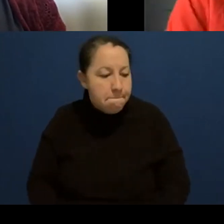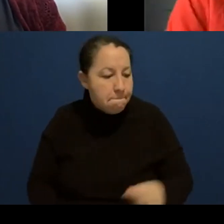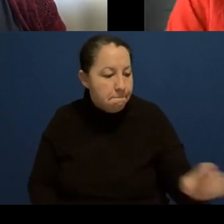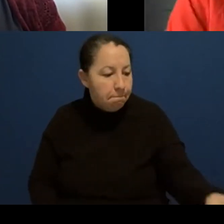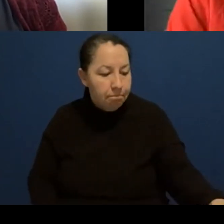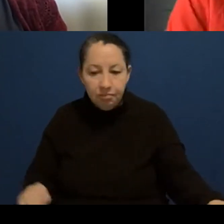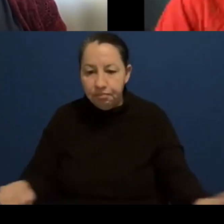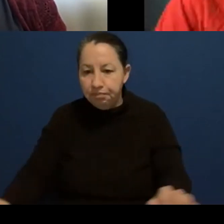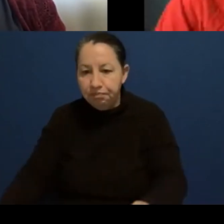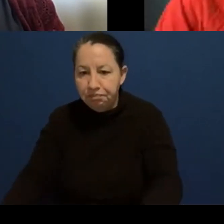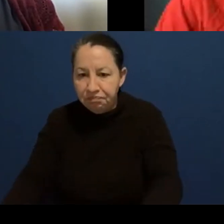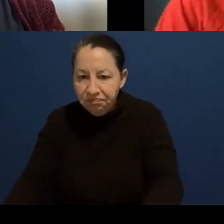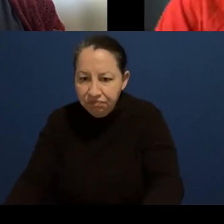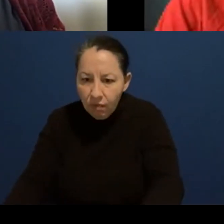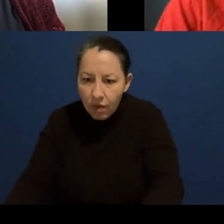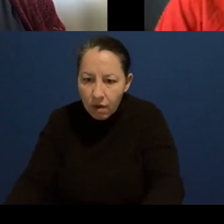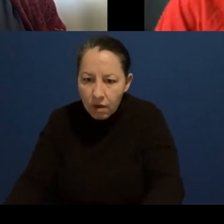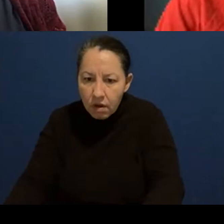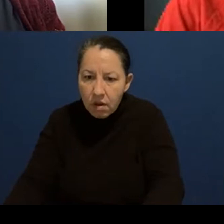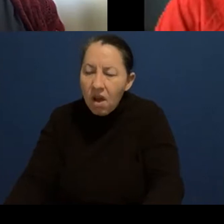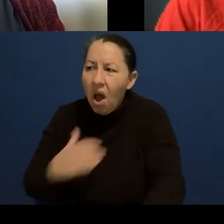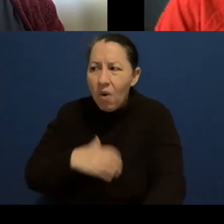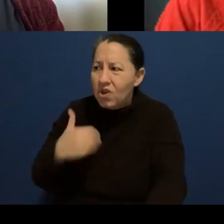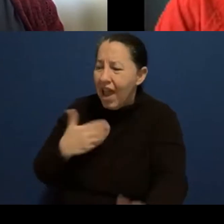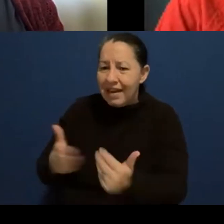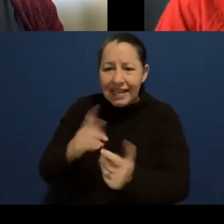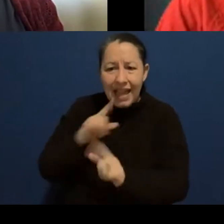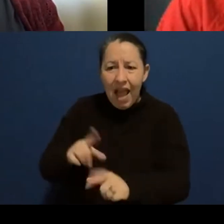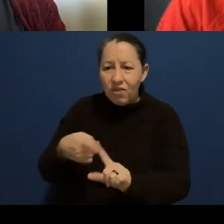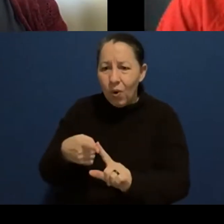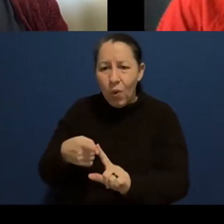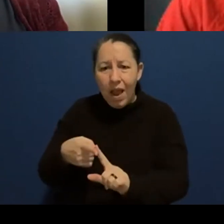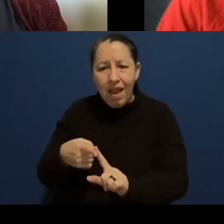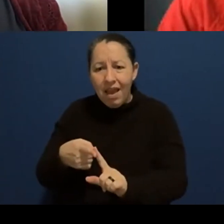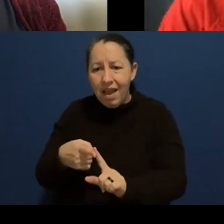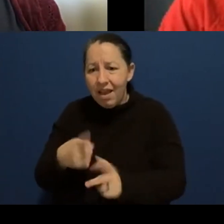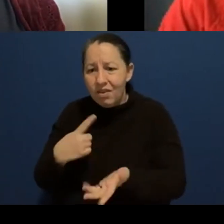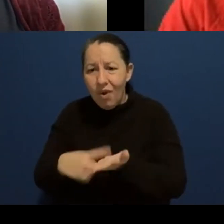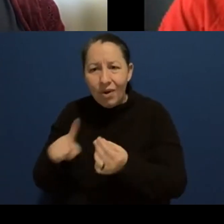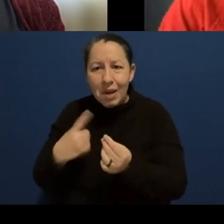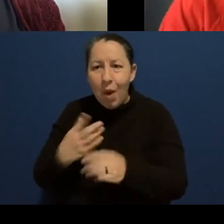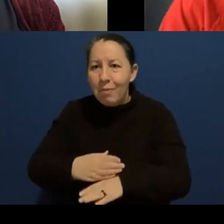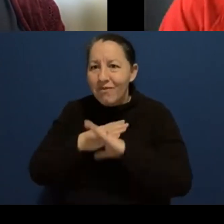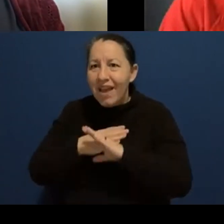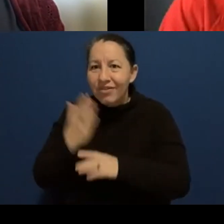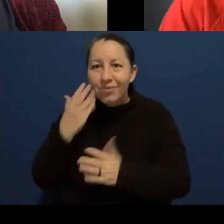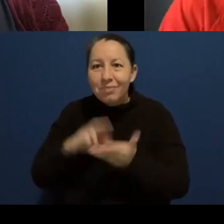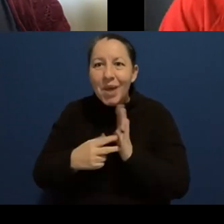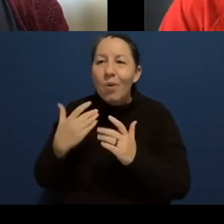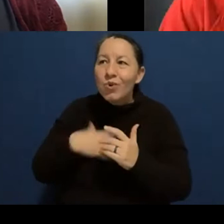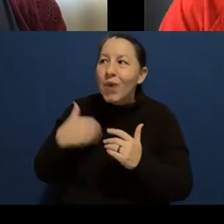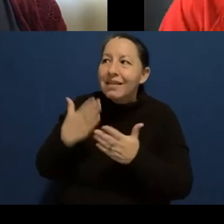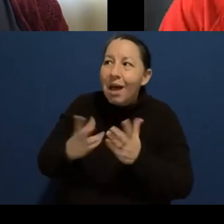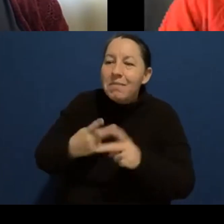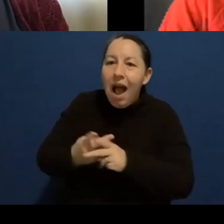Yeah, I wish there was an easy answer when it comes to that prevention sort of thing. I wish that we'd have some kind of model that just seems to be, you